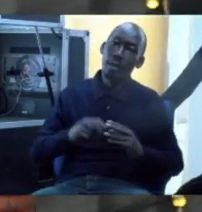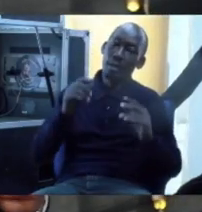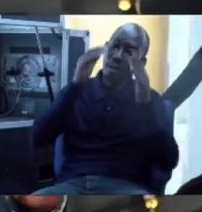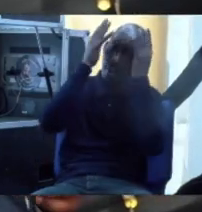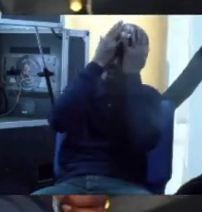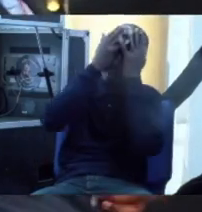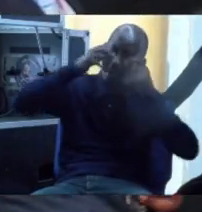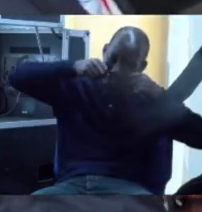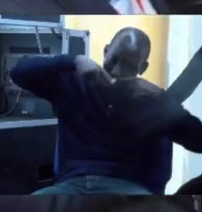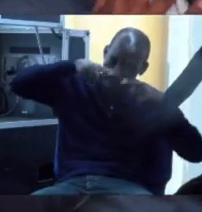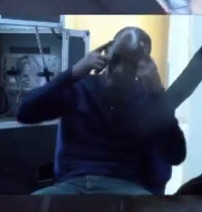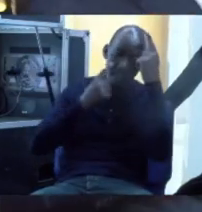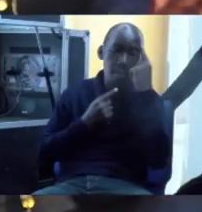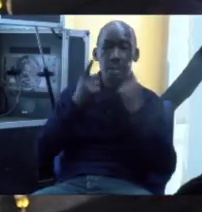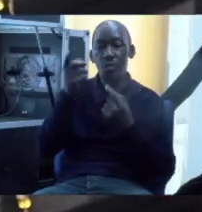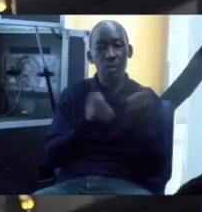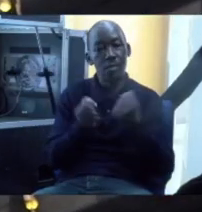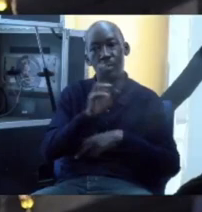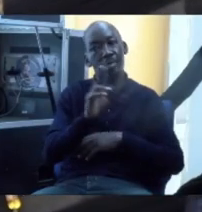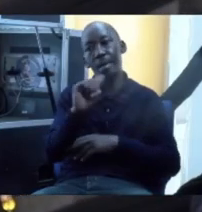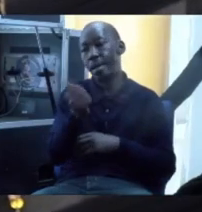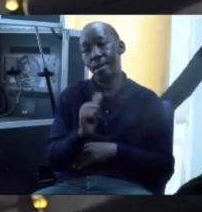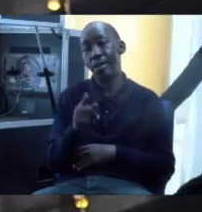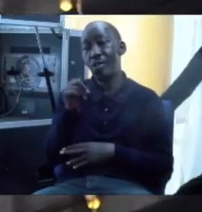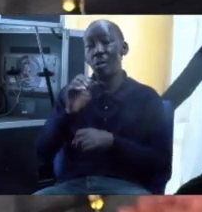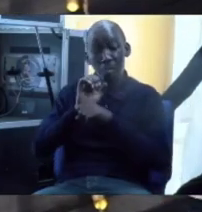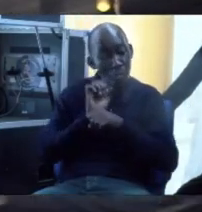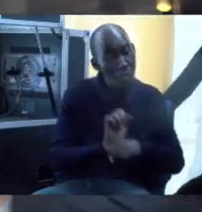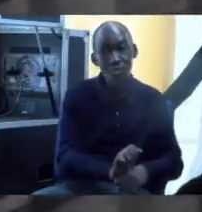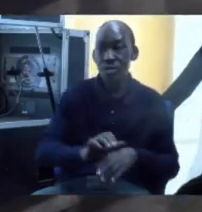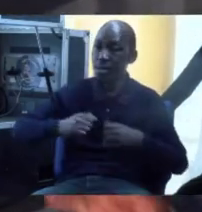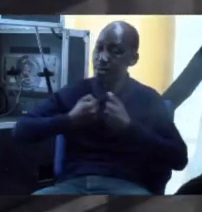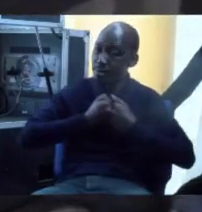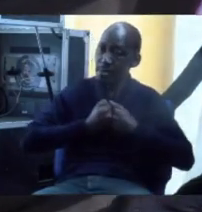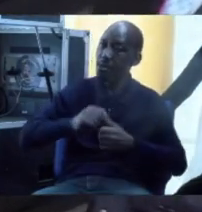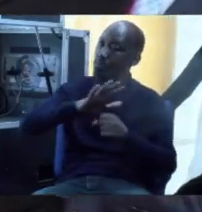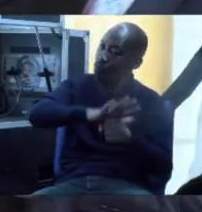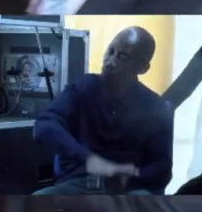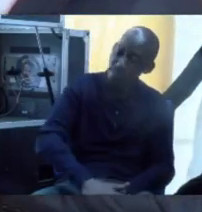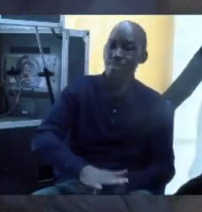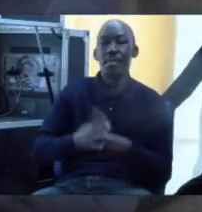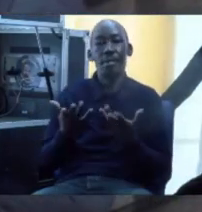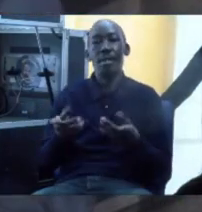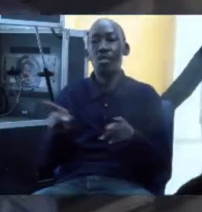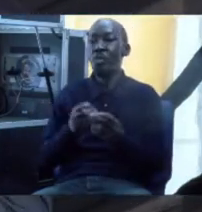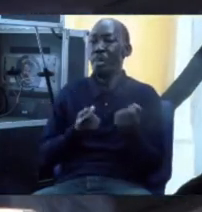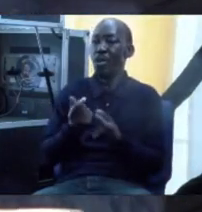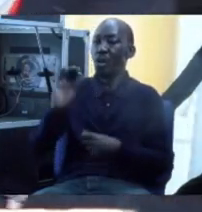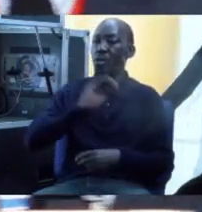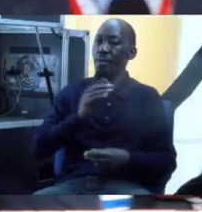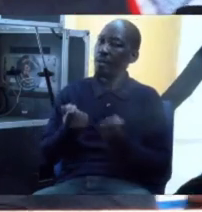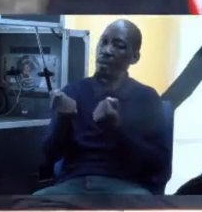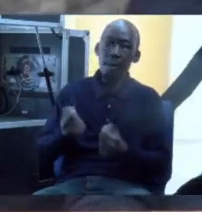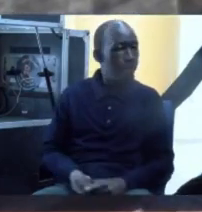But you never drove the premium. Na hakukuipata ile premium. You were pushed by songa huko. Unasukumwa. Kama huyo nunua gari yako. Uh-huh. And